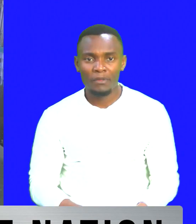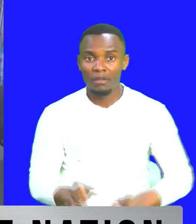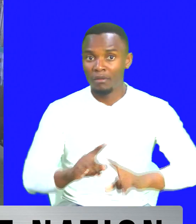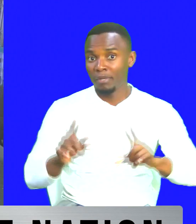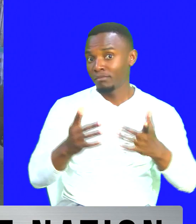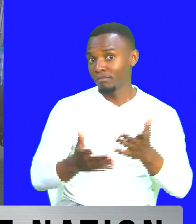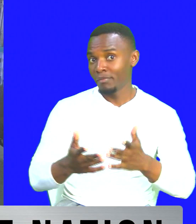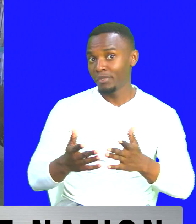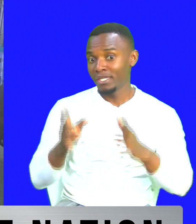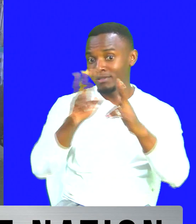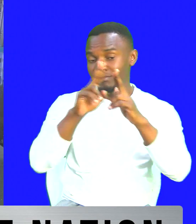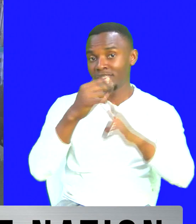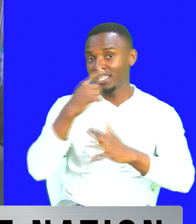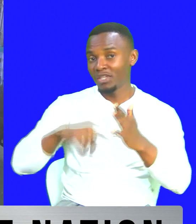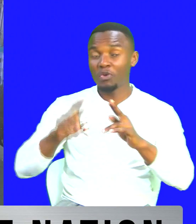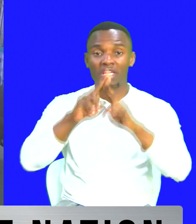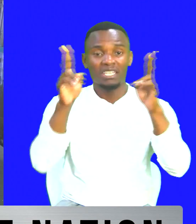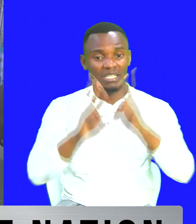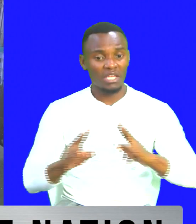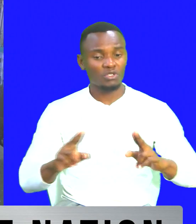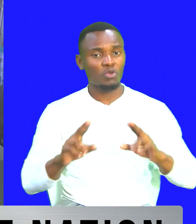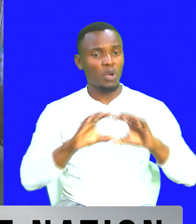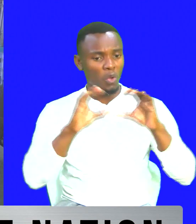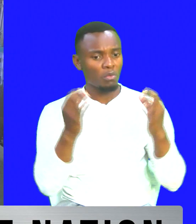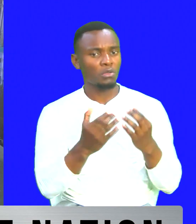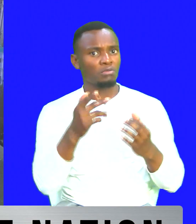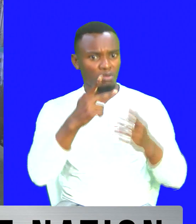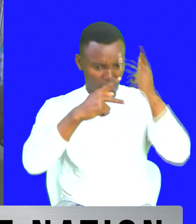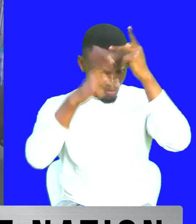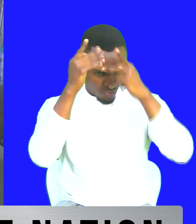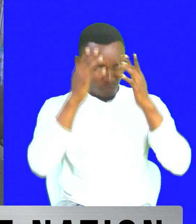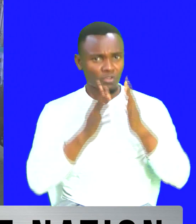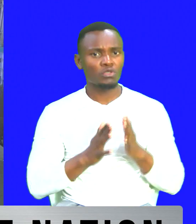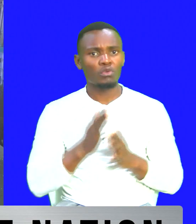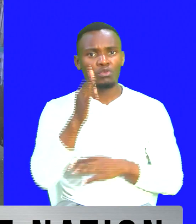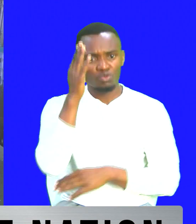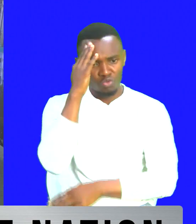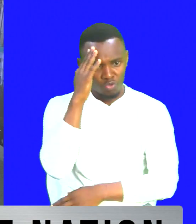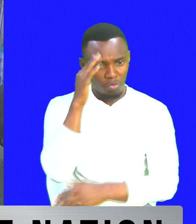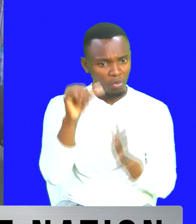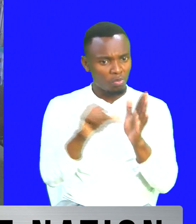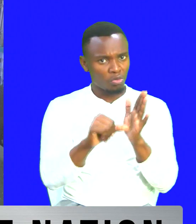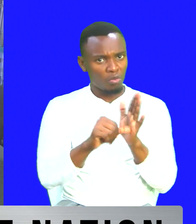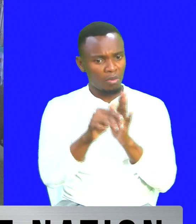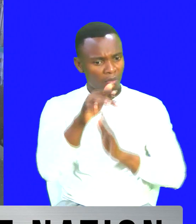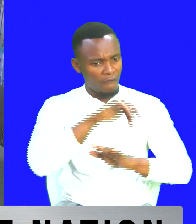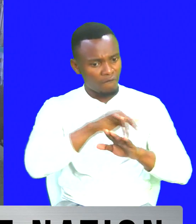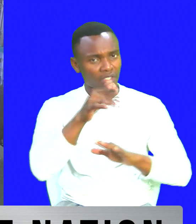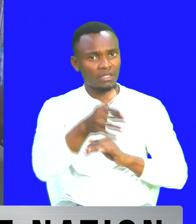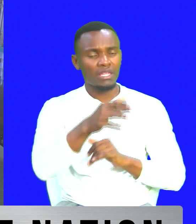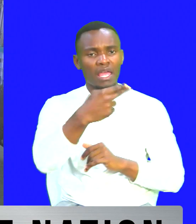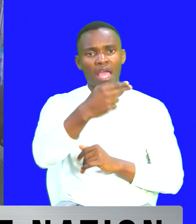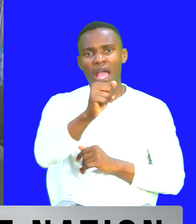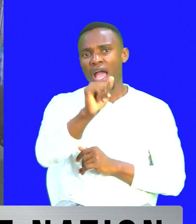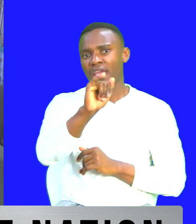international community is professional enough to know that the issues affecting Haiti are internal affairs.